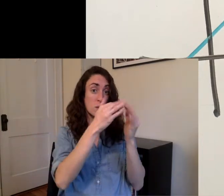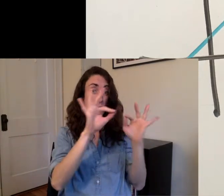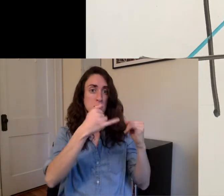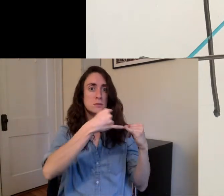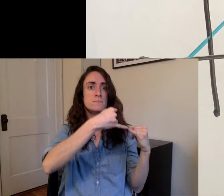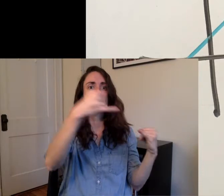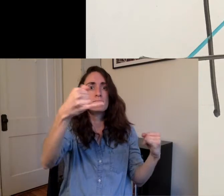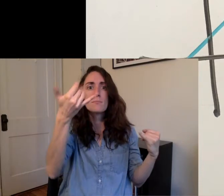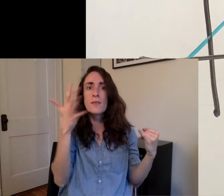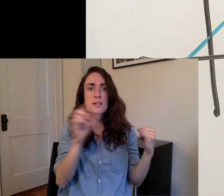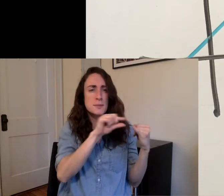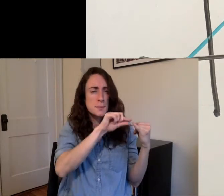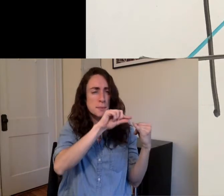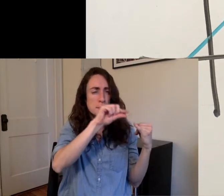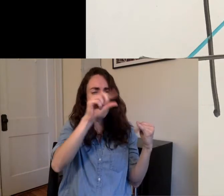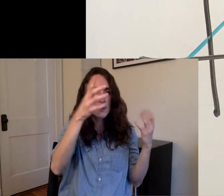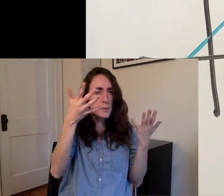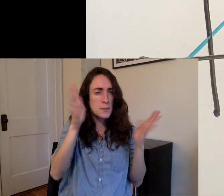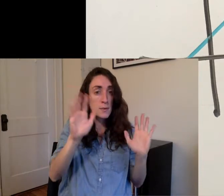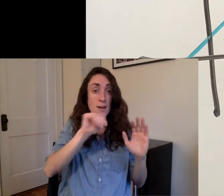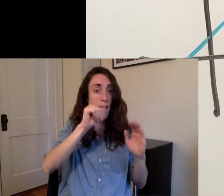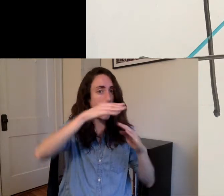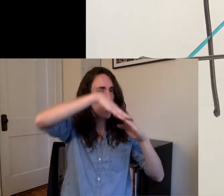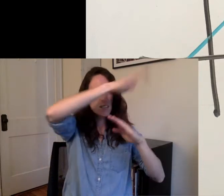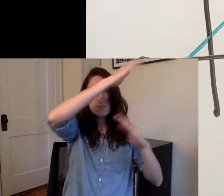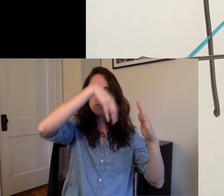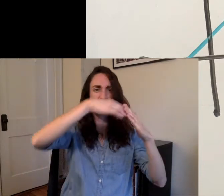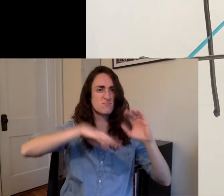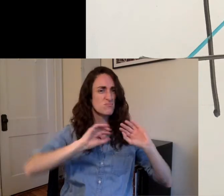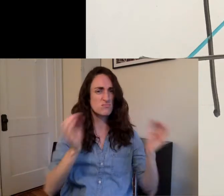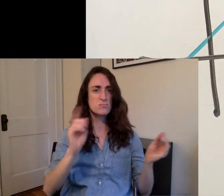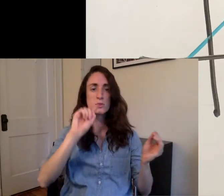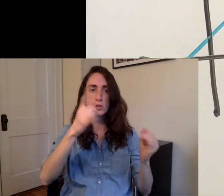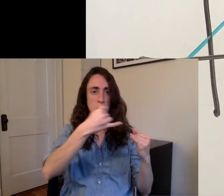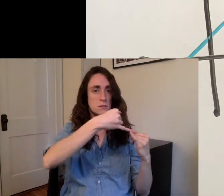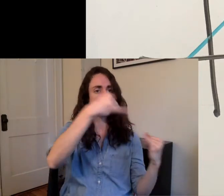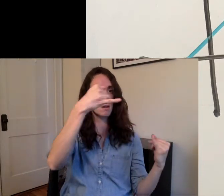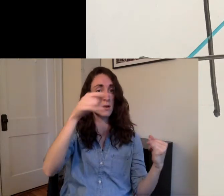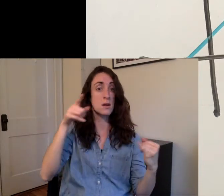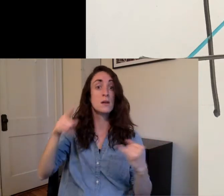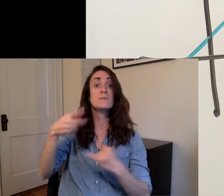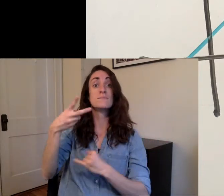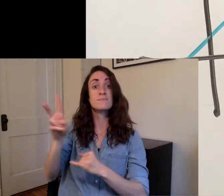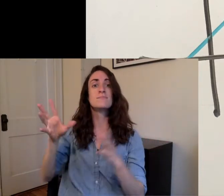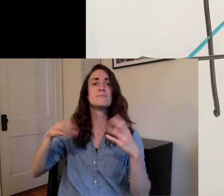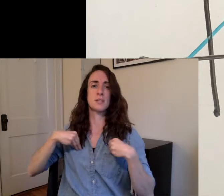the area above the boundary line satisfies the inequality, and any point that's below does not.